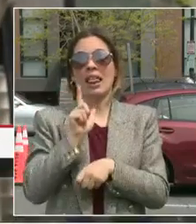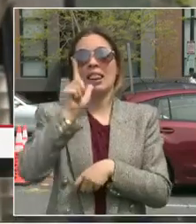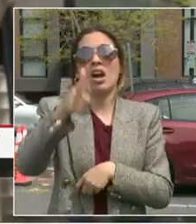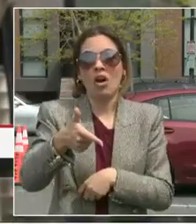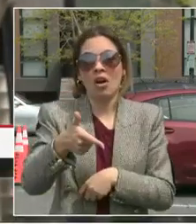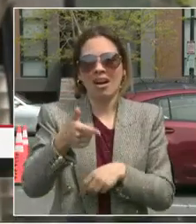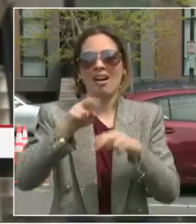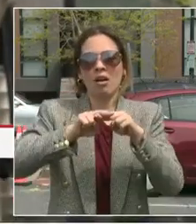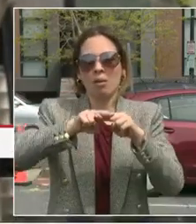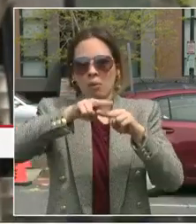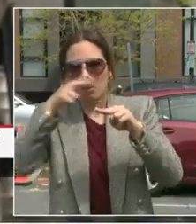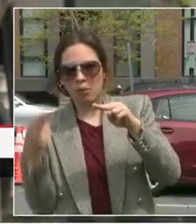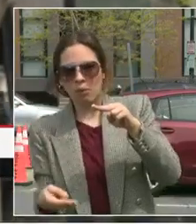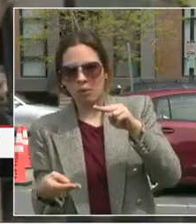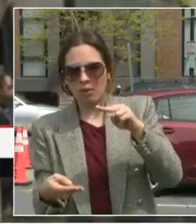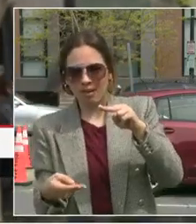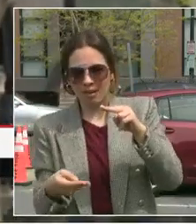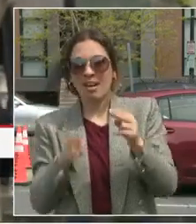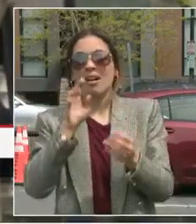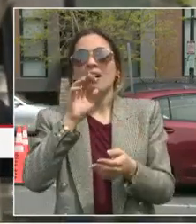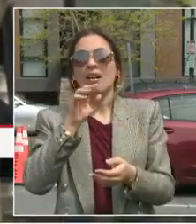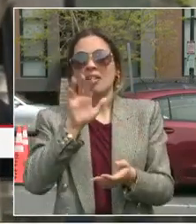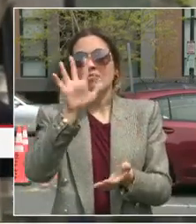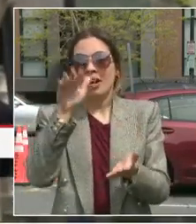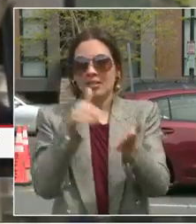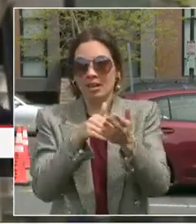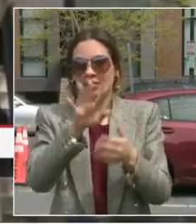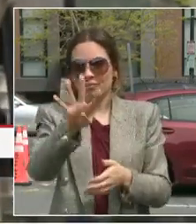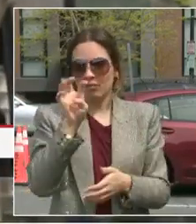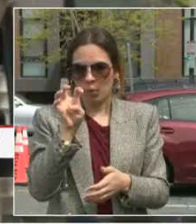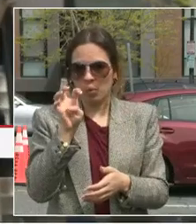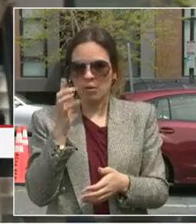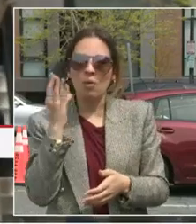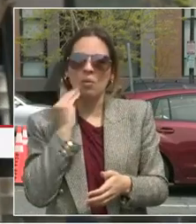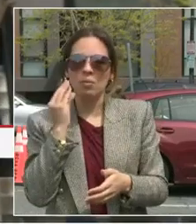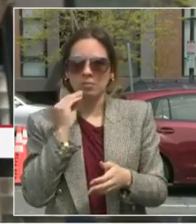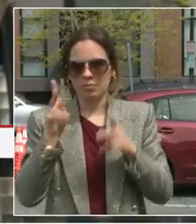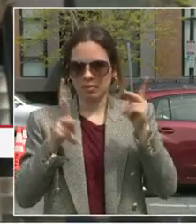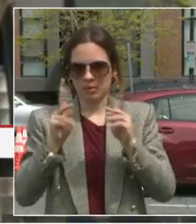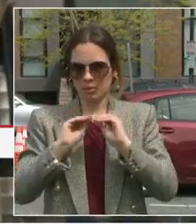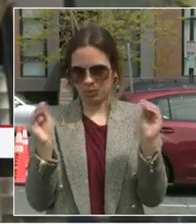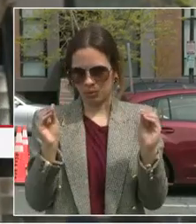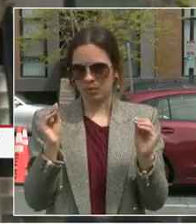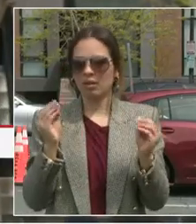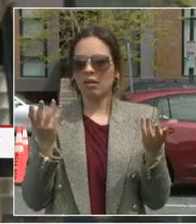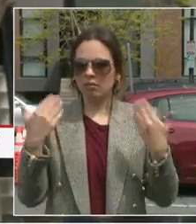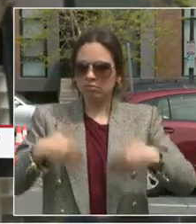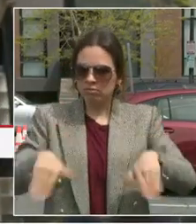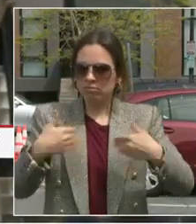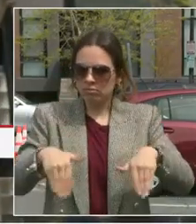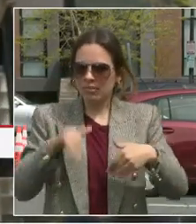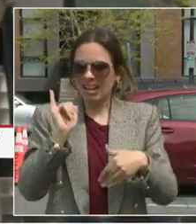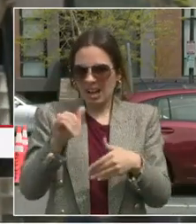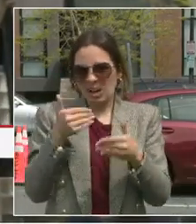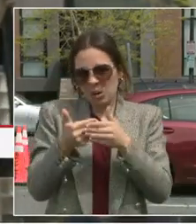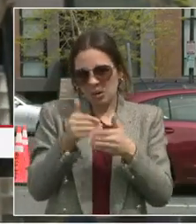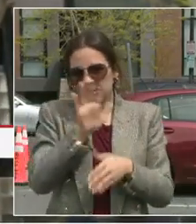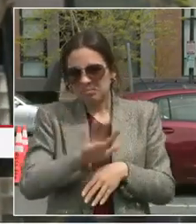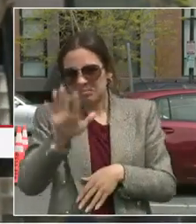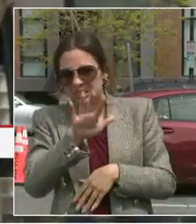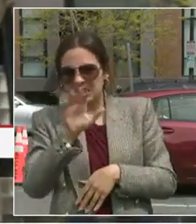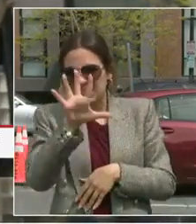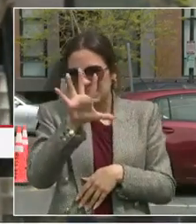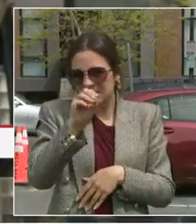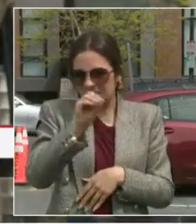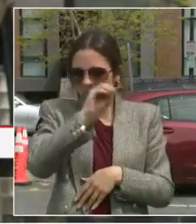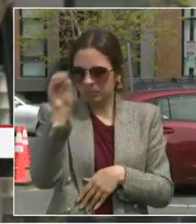over 4,400 people experiencing homelessness, which is nearly a 50%